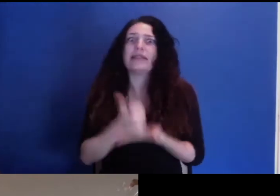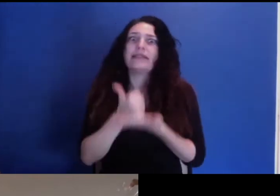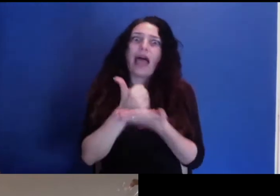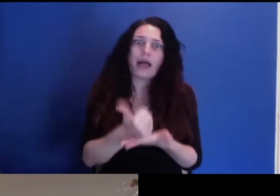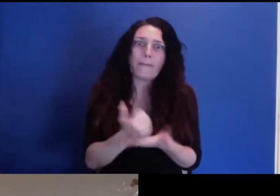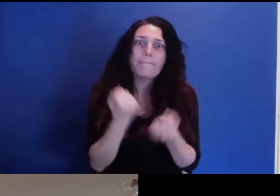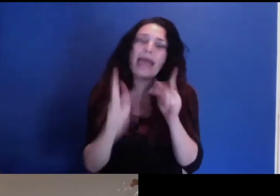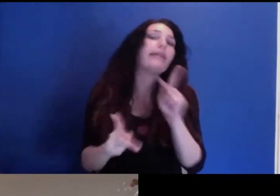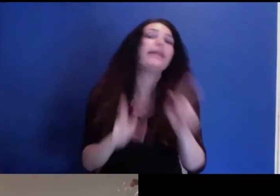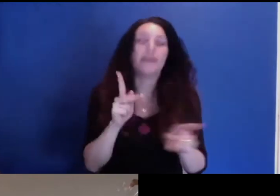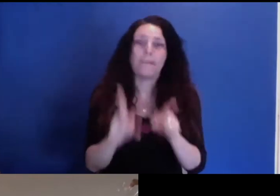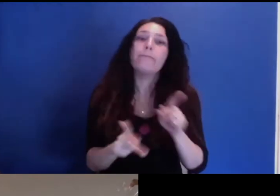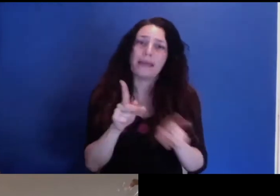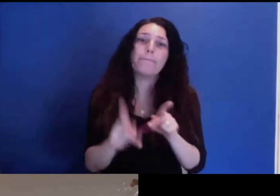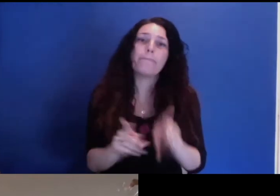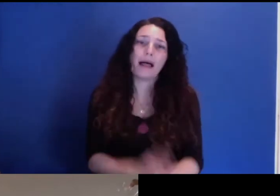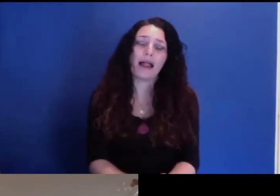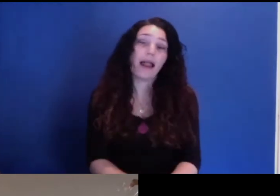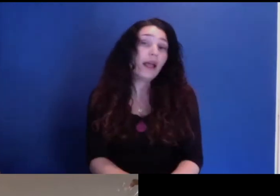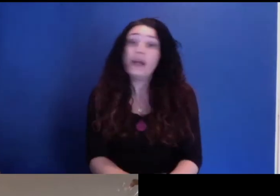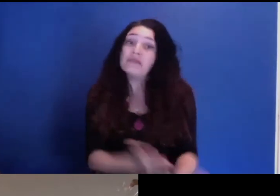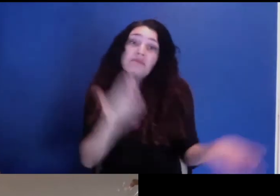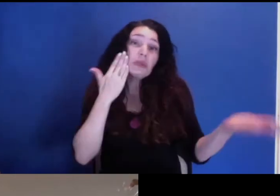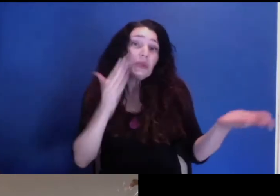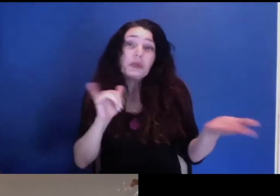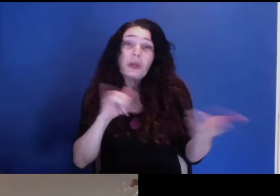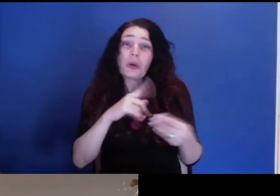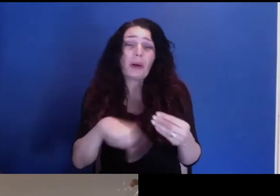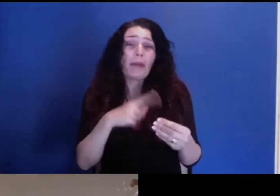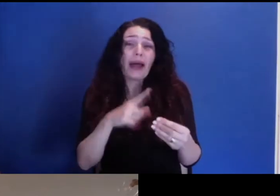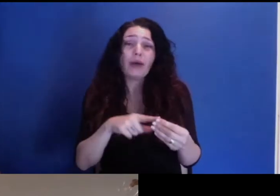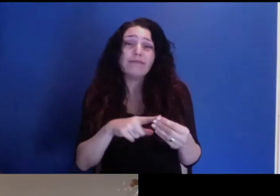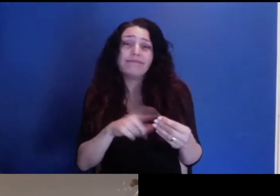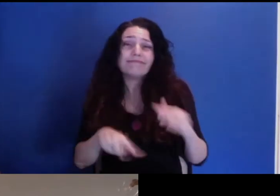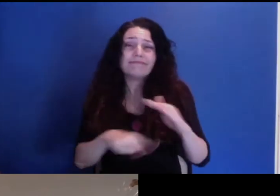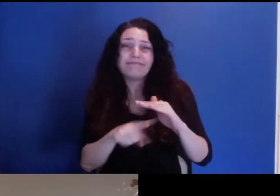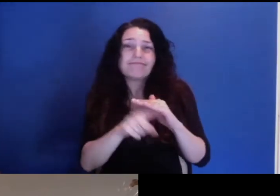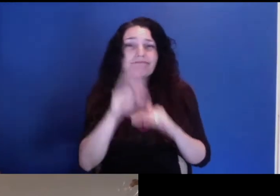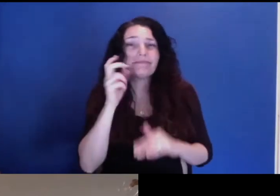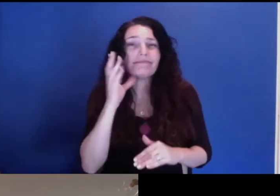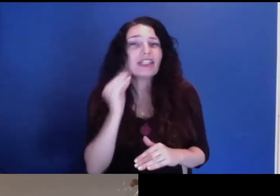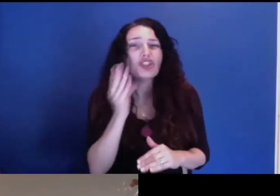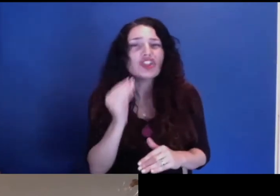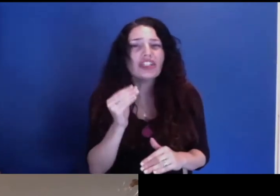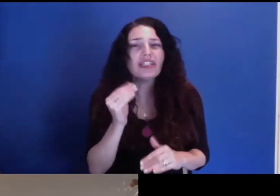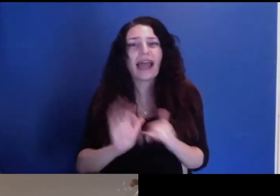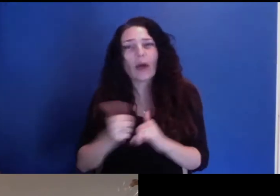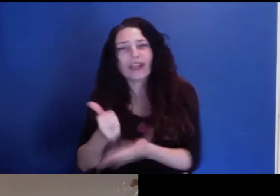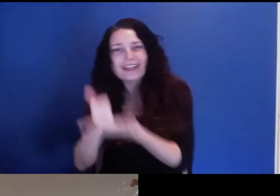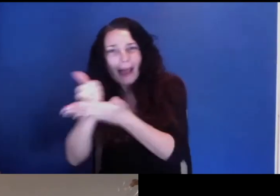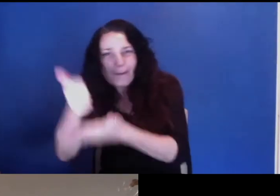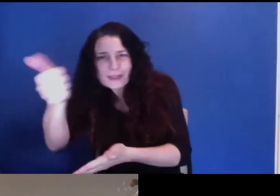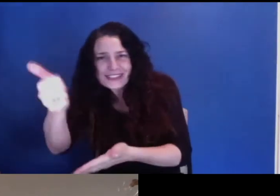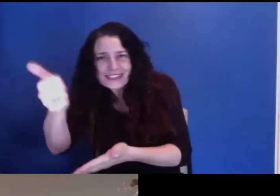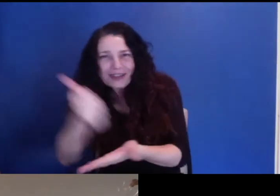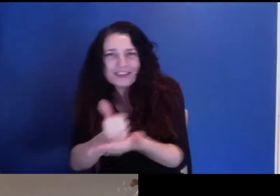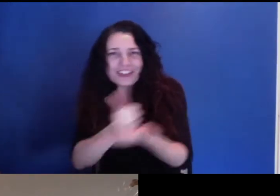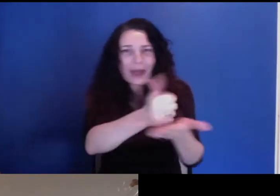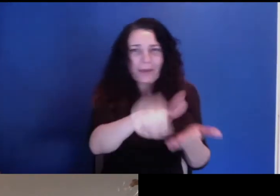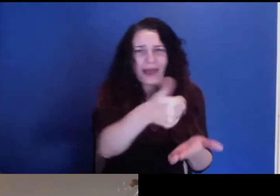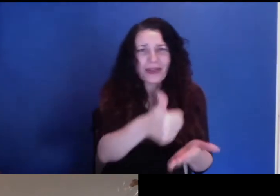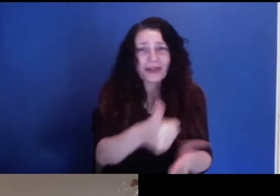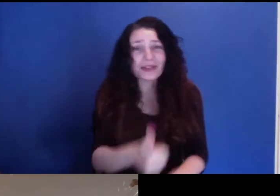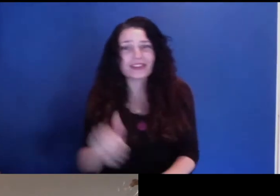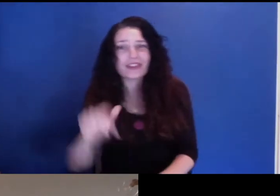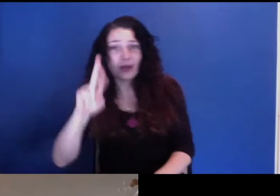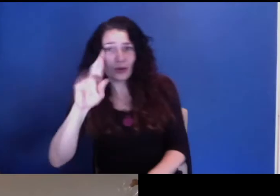So you never know what that journey can do for yourself and for others. Thank you. So. No, and